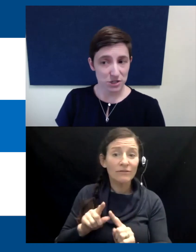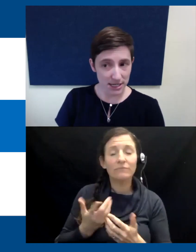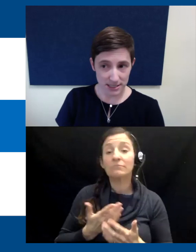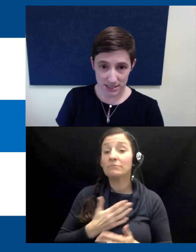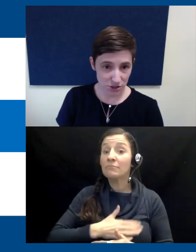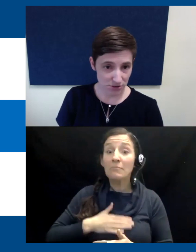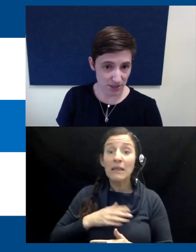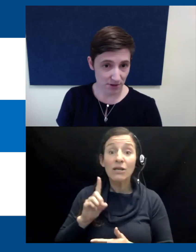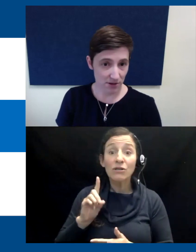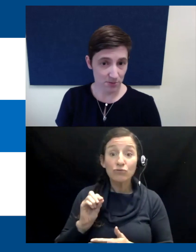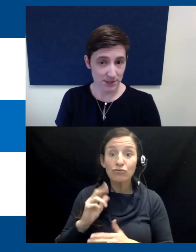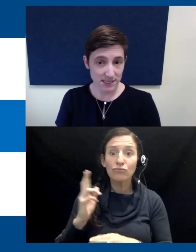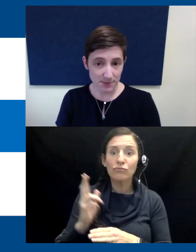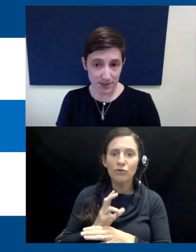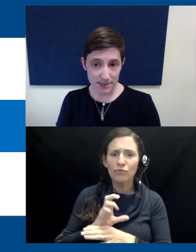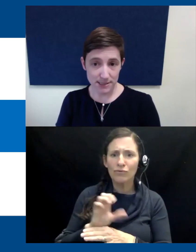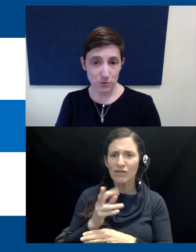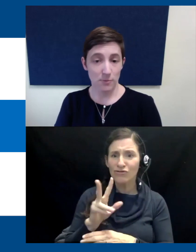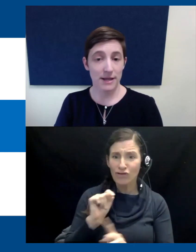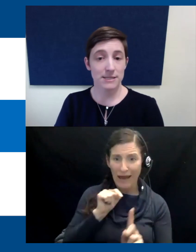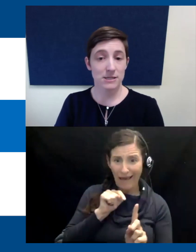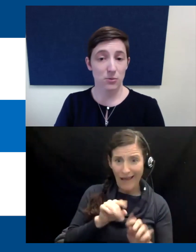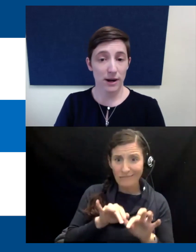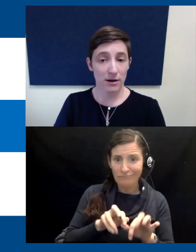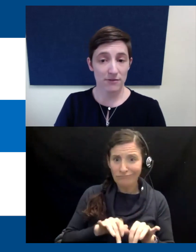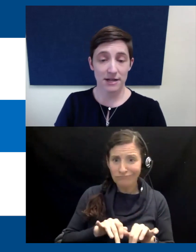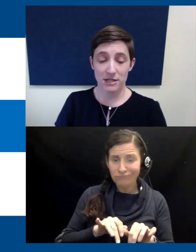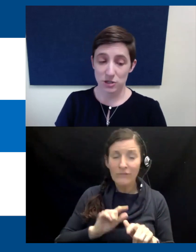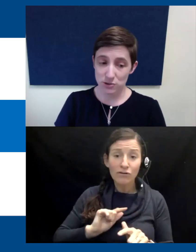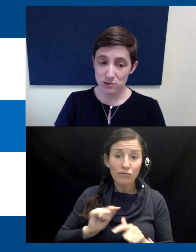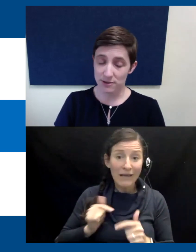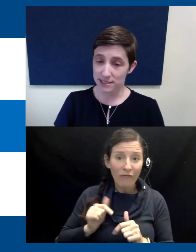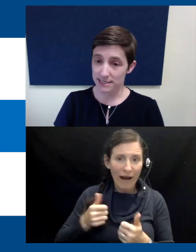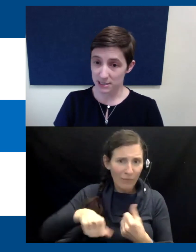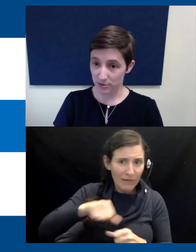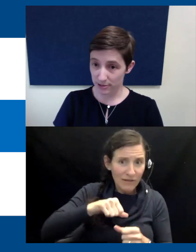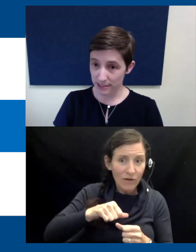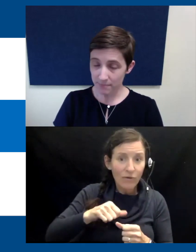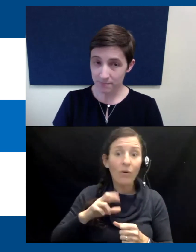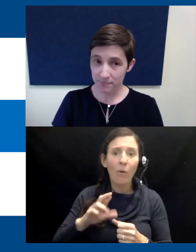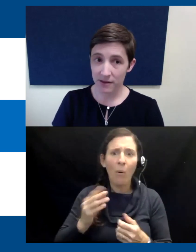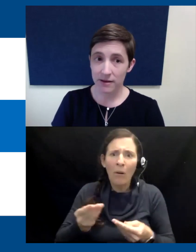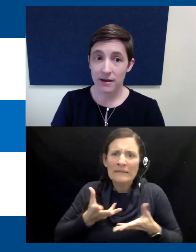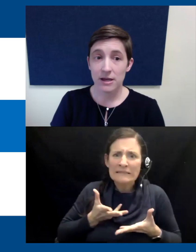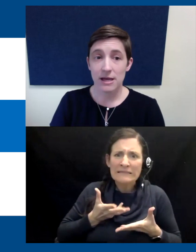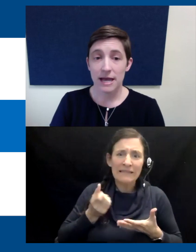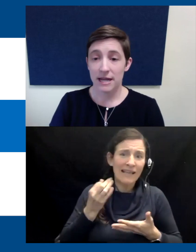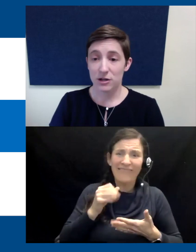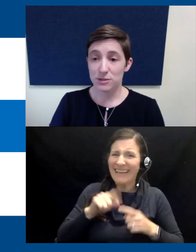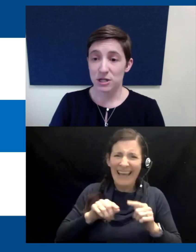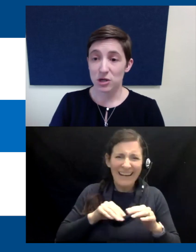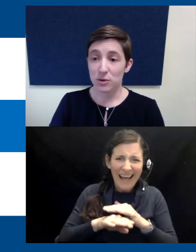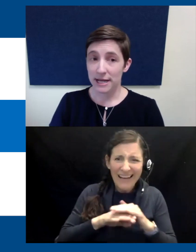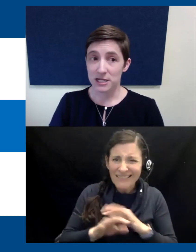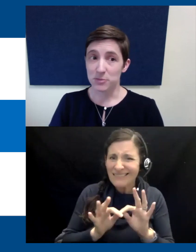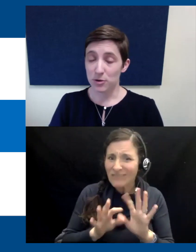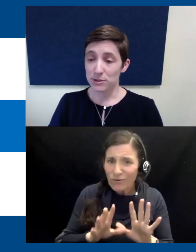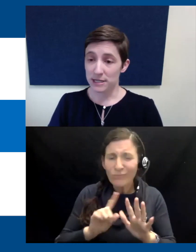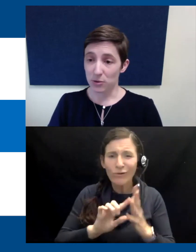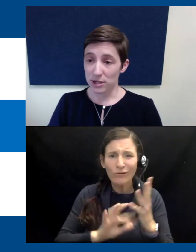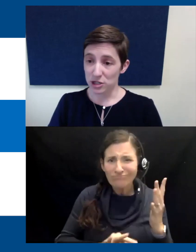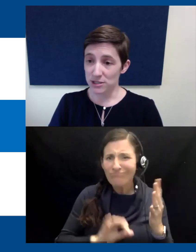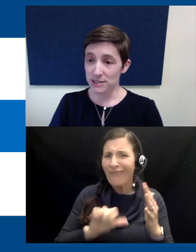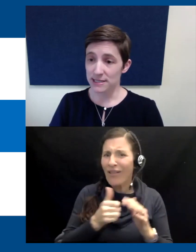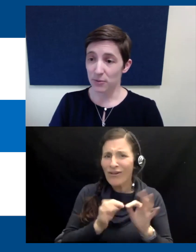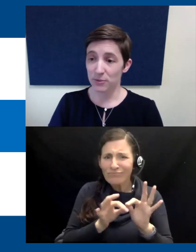do use the chat to interact with other participants or make us aware of any issues with accessibility. And use the Q&A to pose